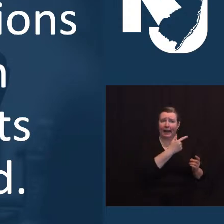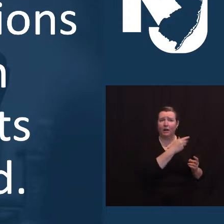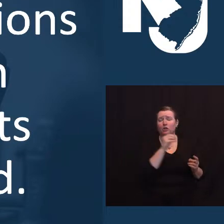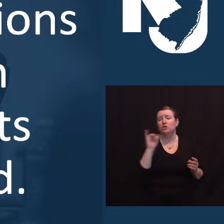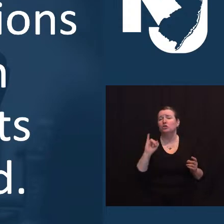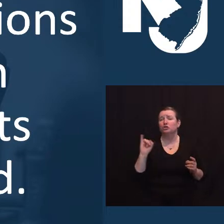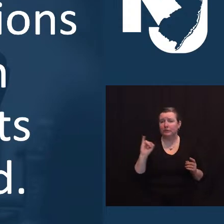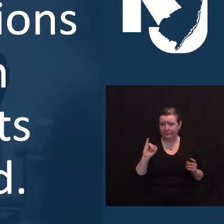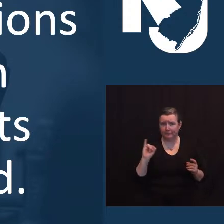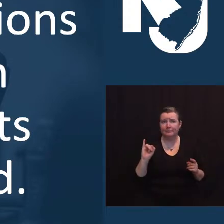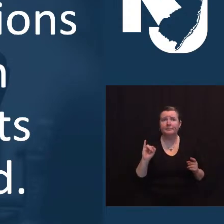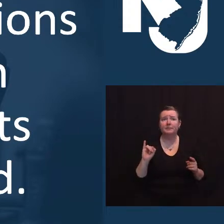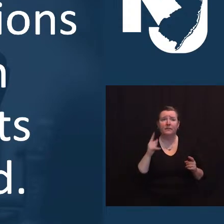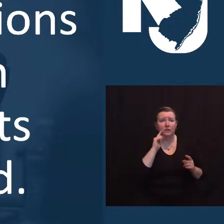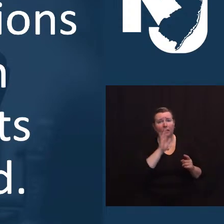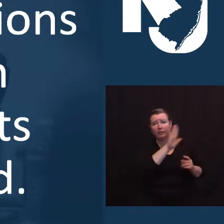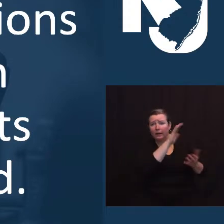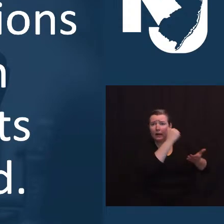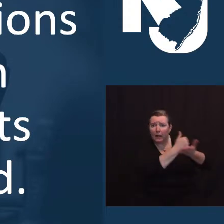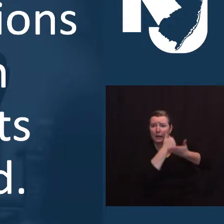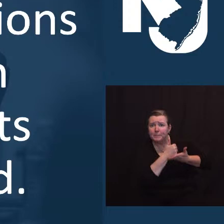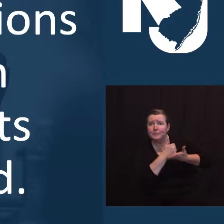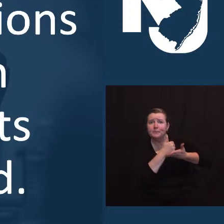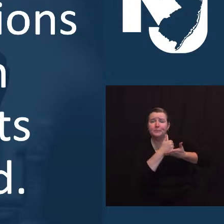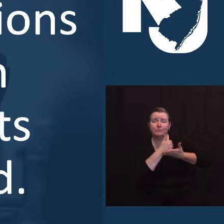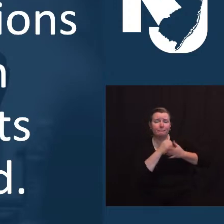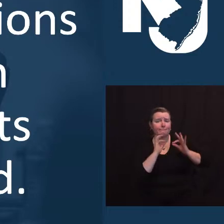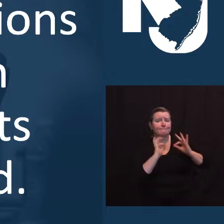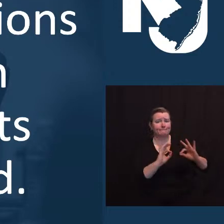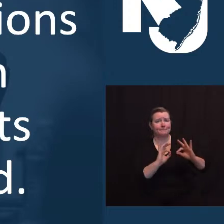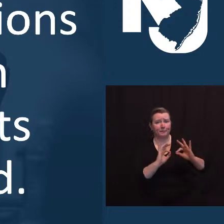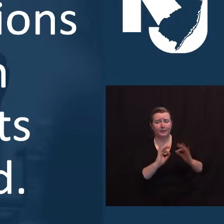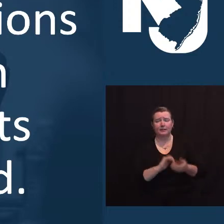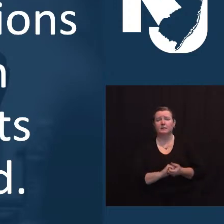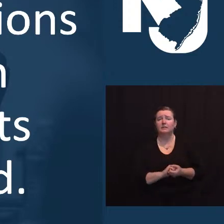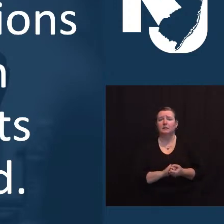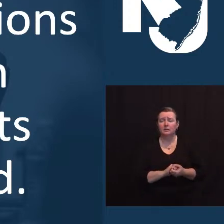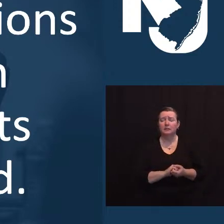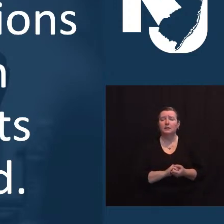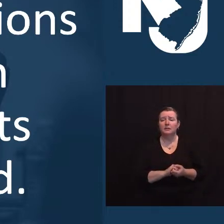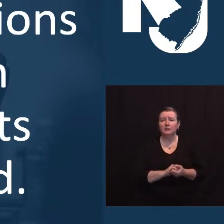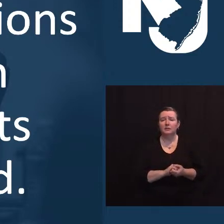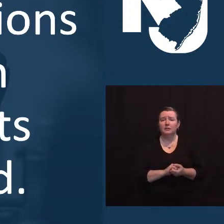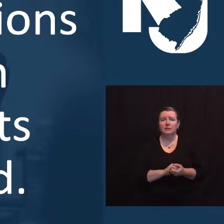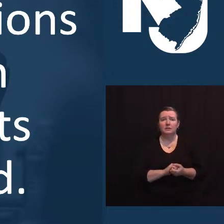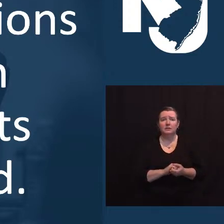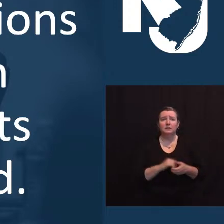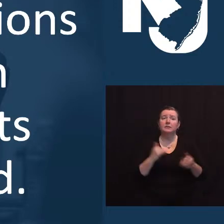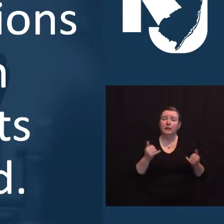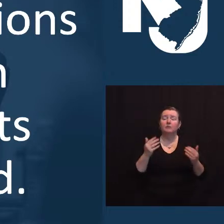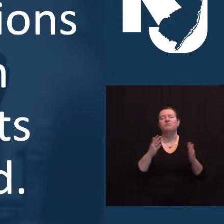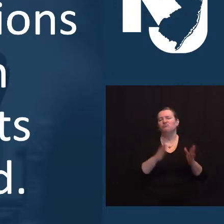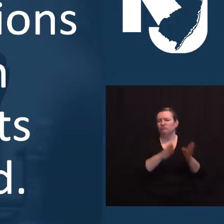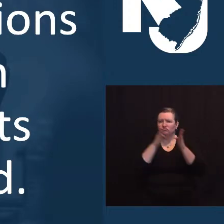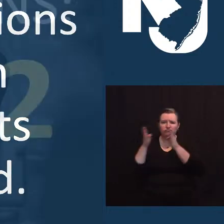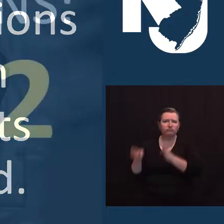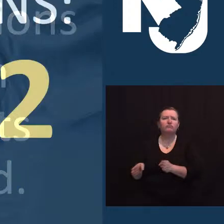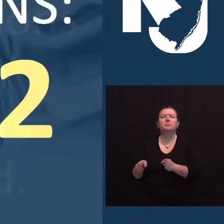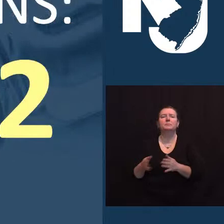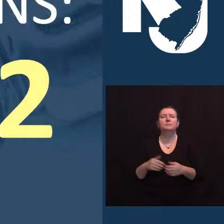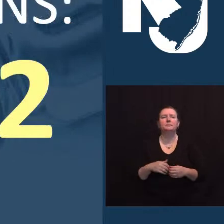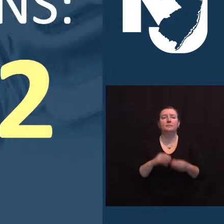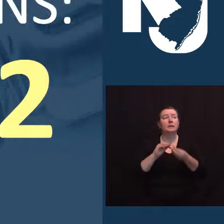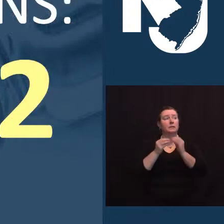providing this extra measure of relief to our families. Now let's turn our attention to our latest